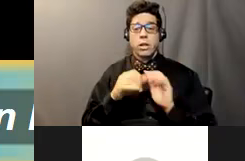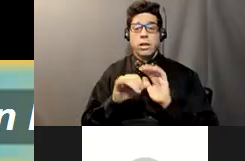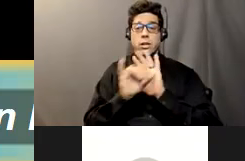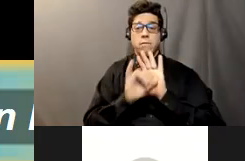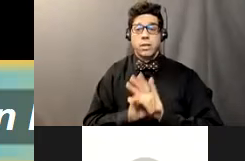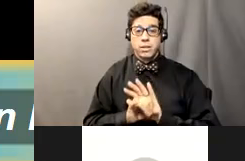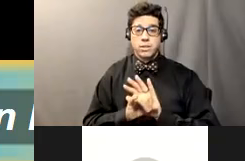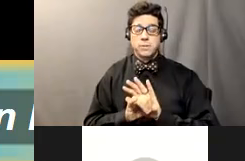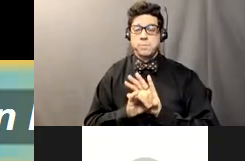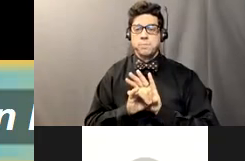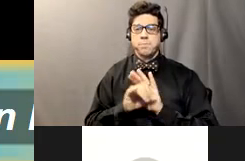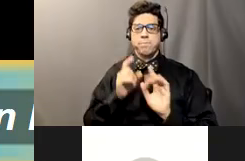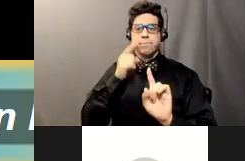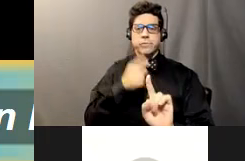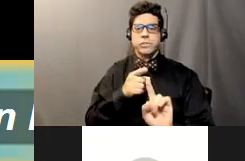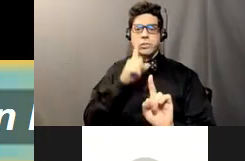target. And as you saw, the